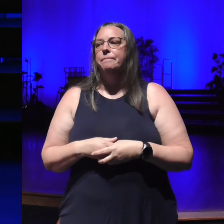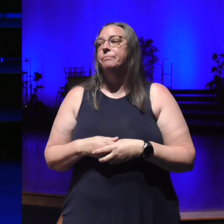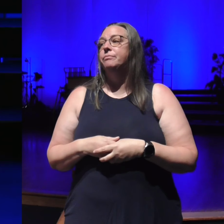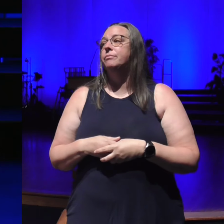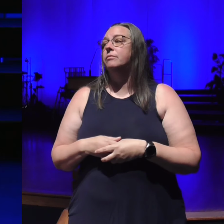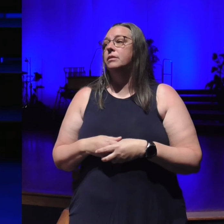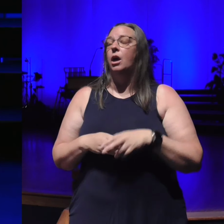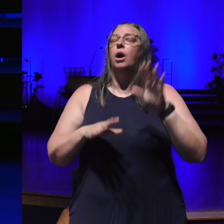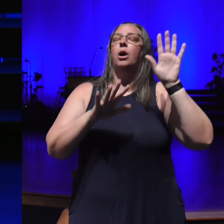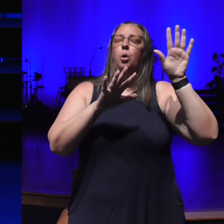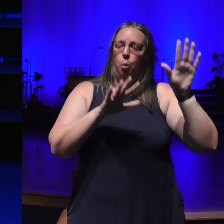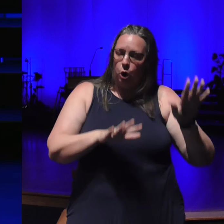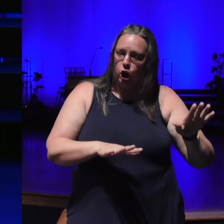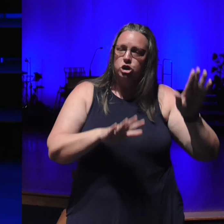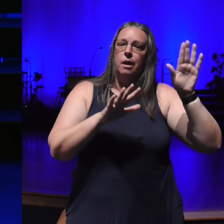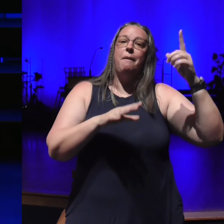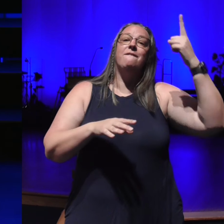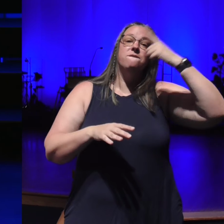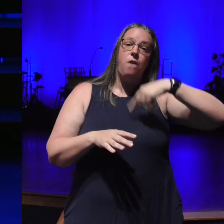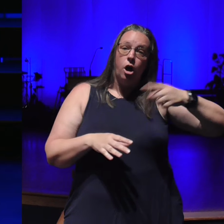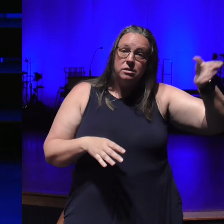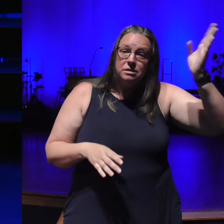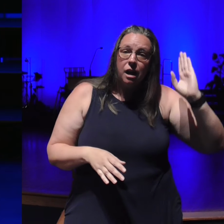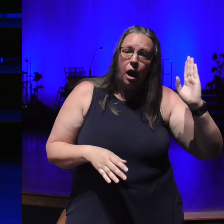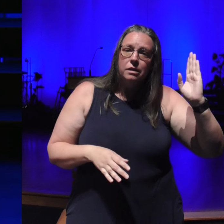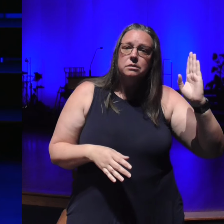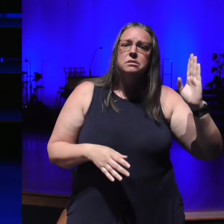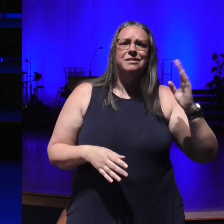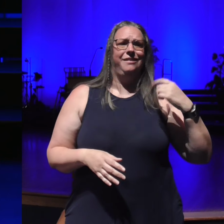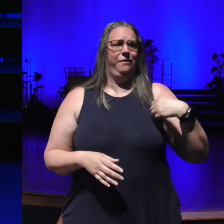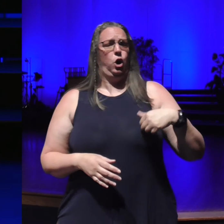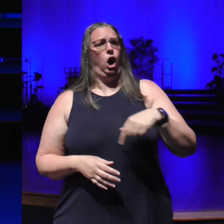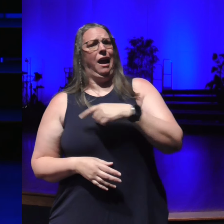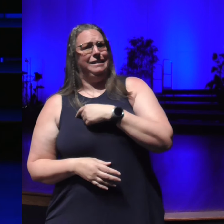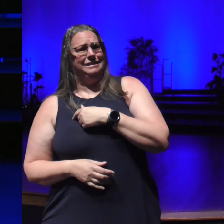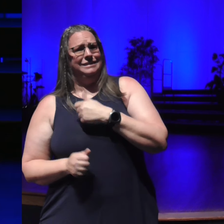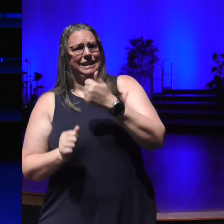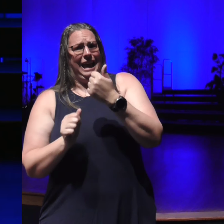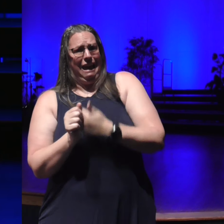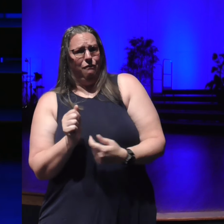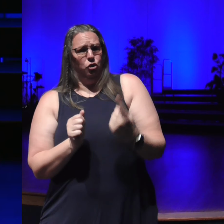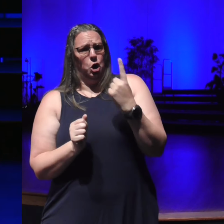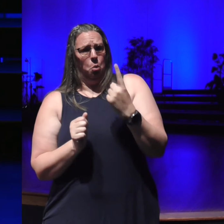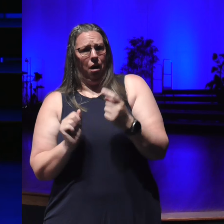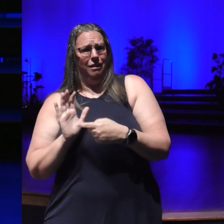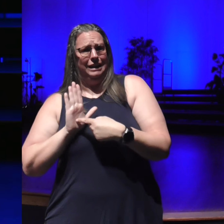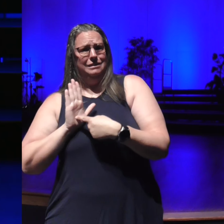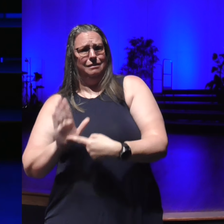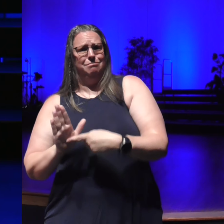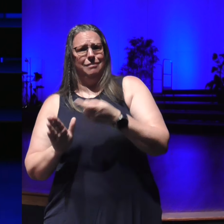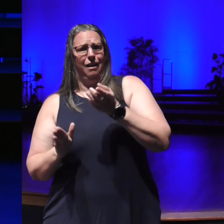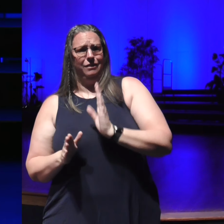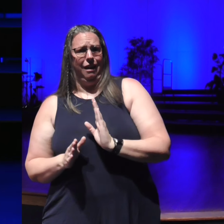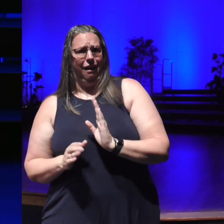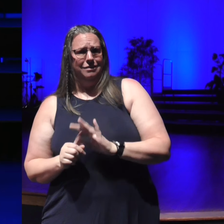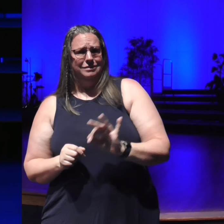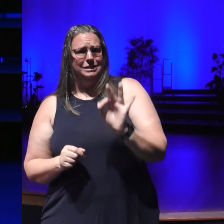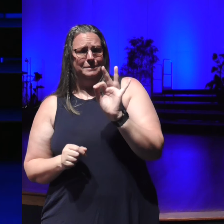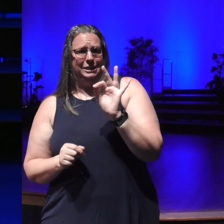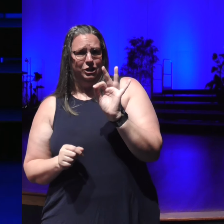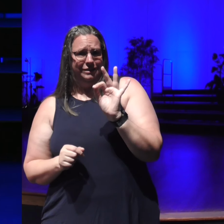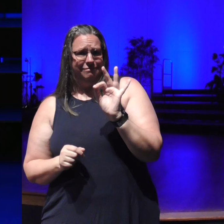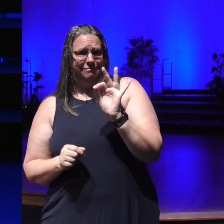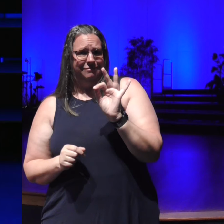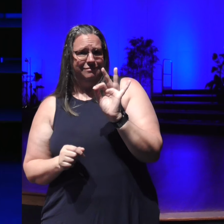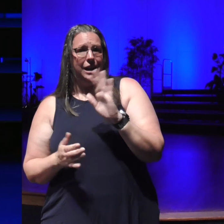false idols? Well, for us, everyone and everything is an expression of the divine. It